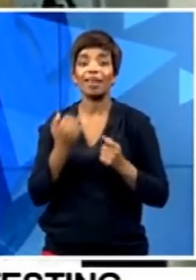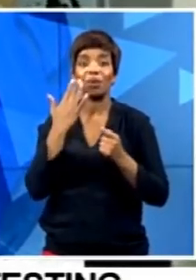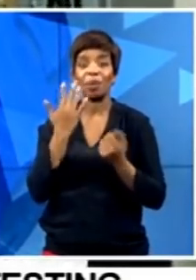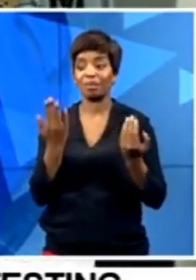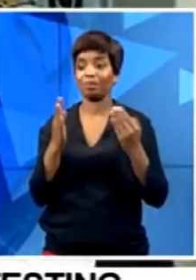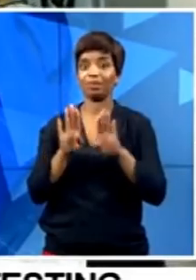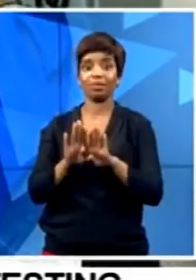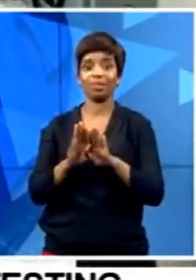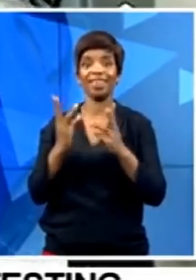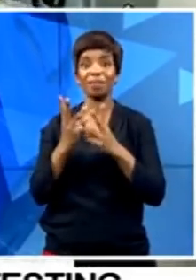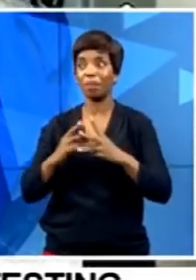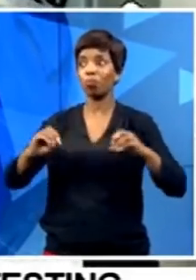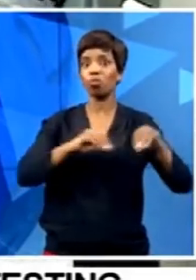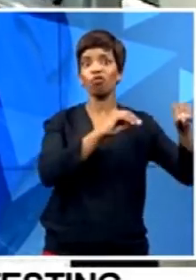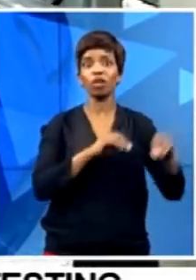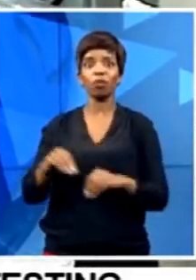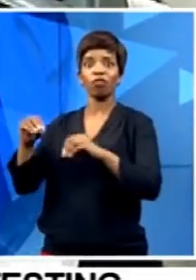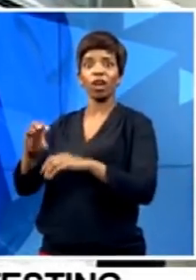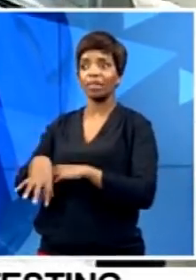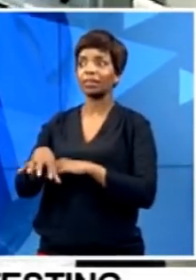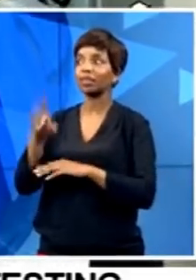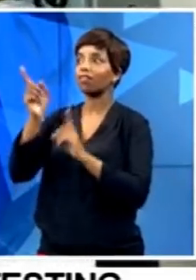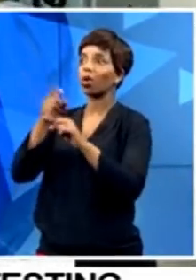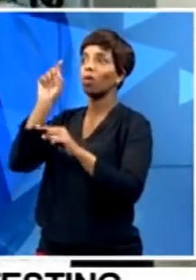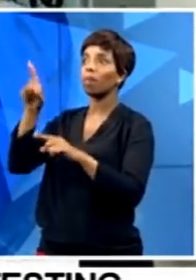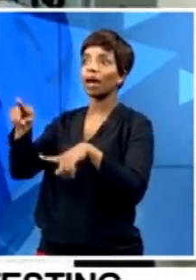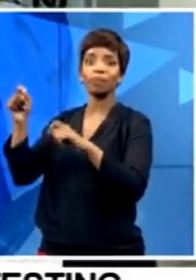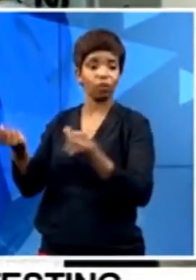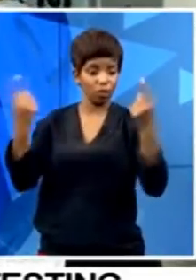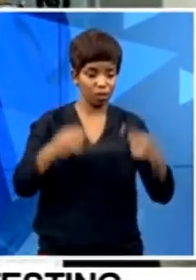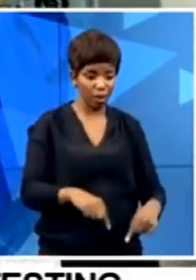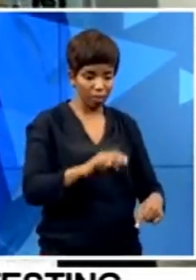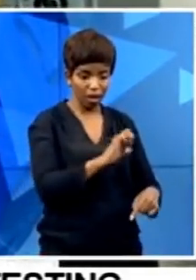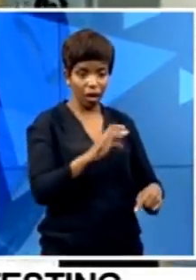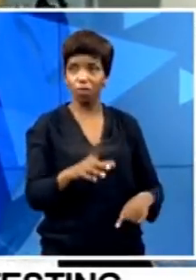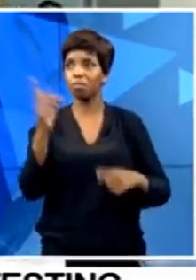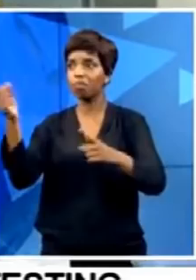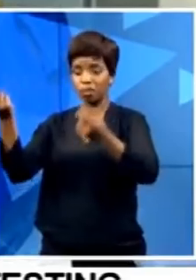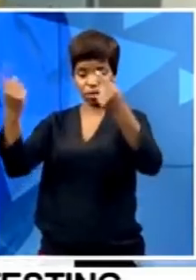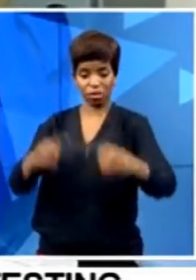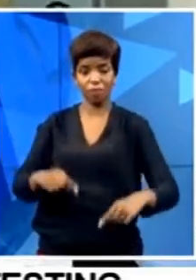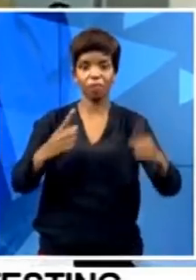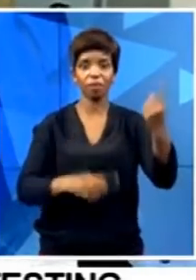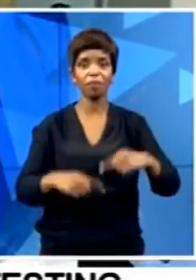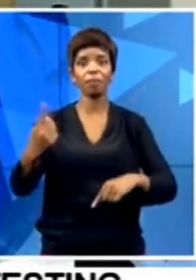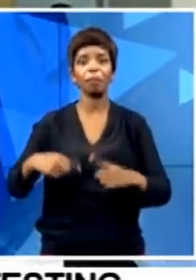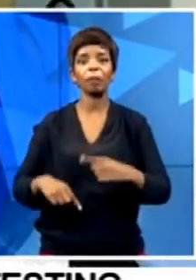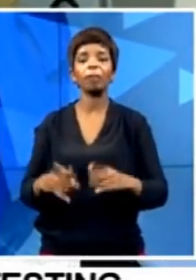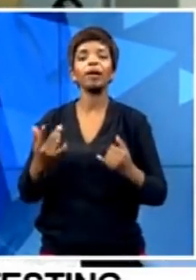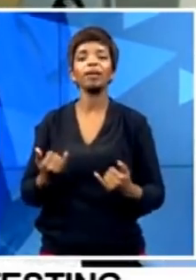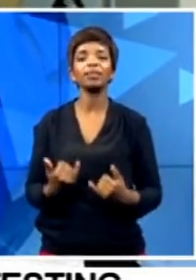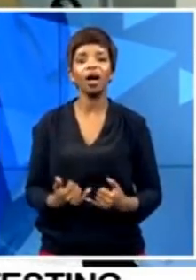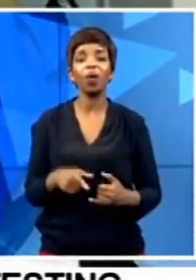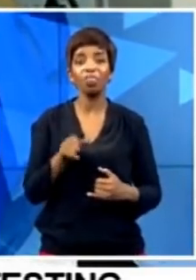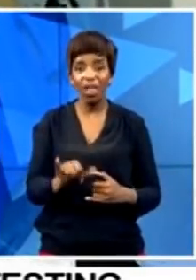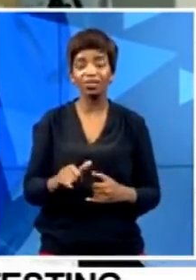the province, Johannesburg, Cape Town, in all those areas that already we've got this problem getting out of control. So, of course, we are